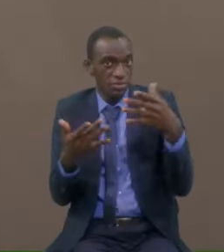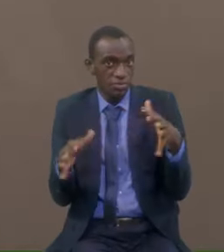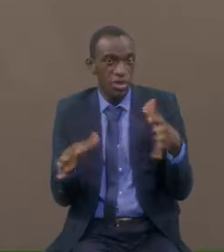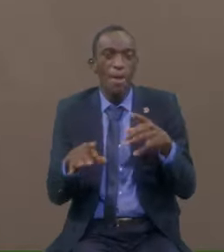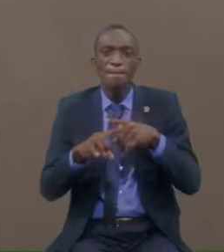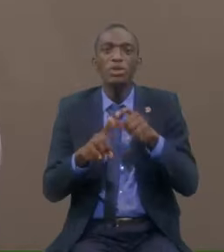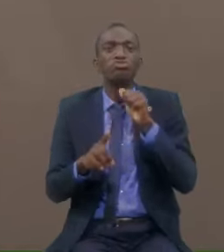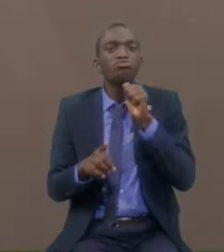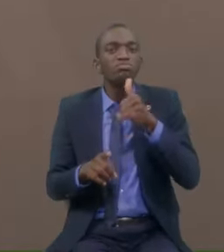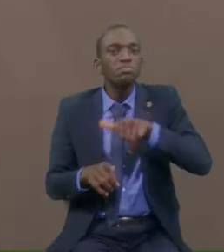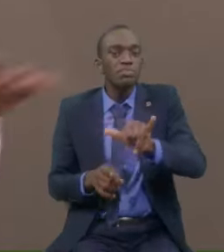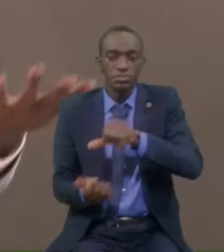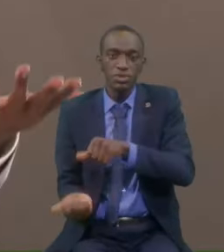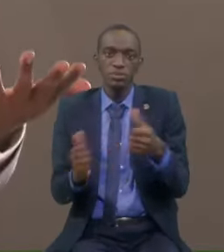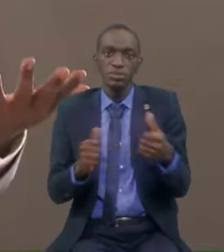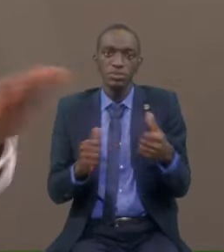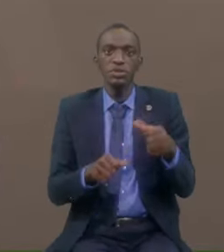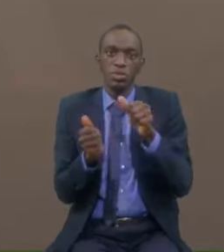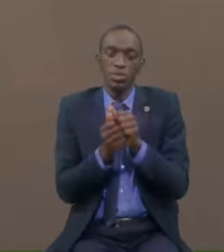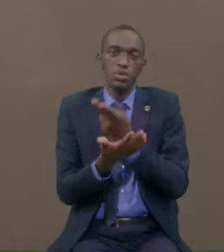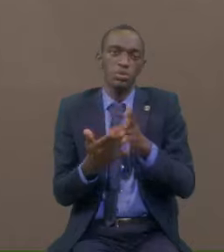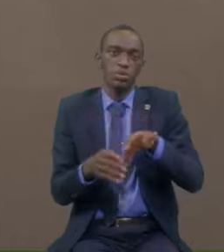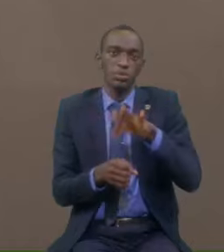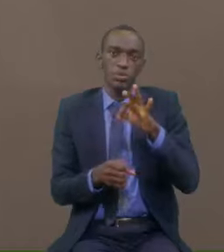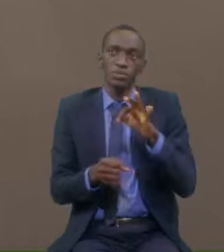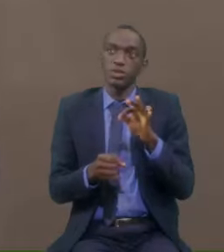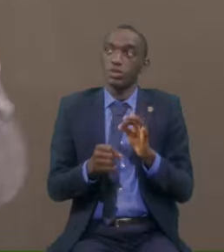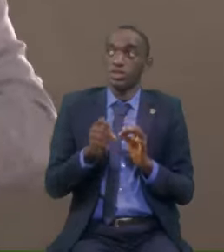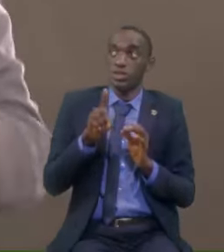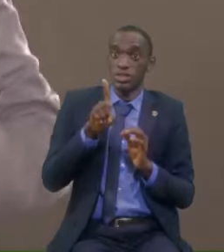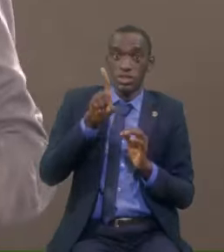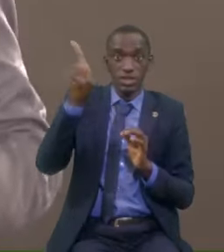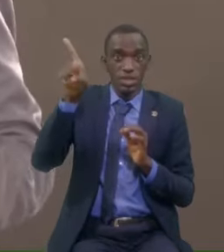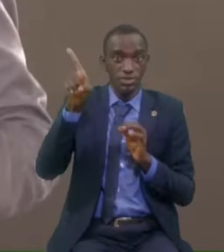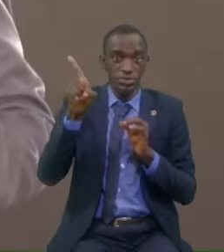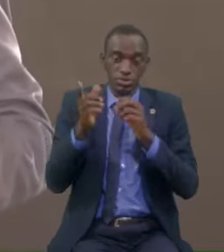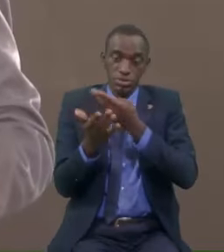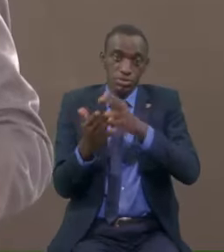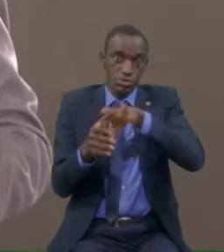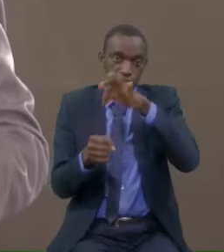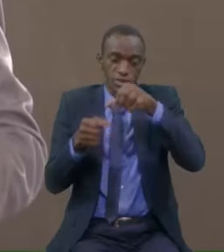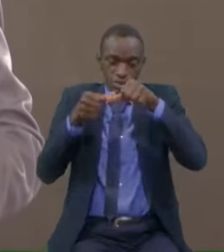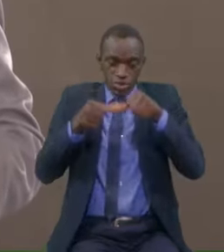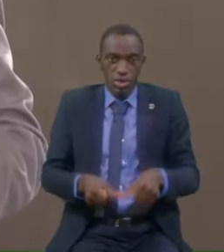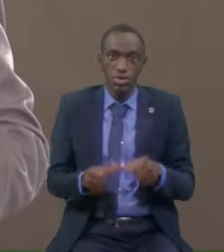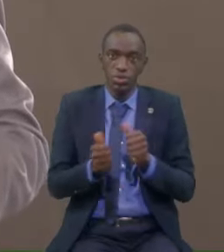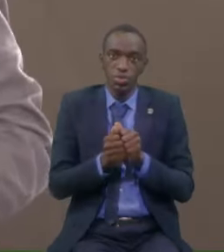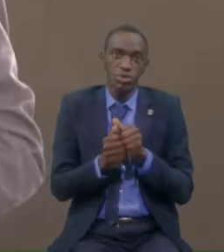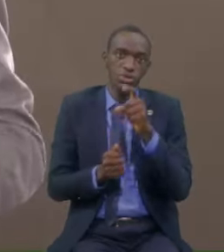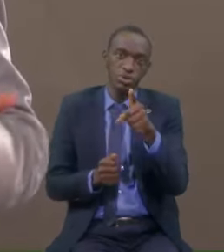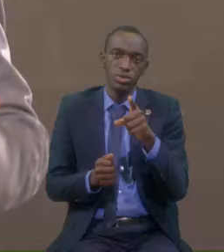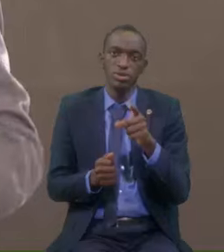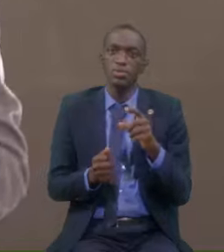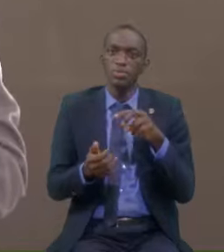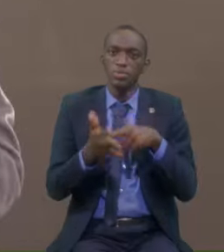dwelleth with you, is with you. He talks to you. You can hear his voice, maybe from behind. You